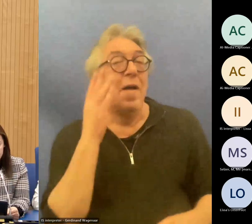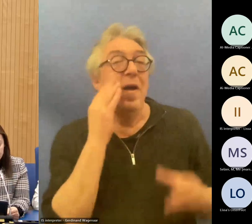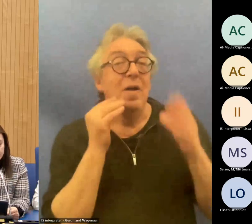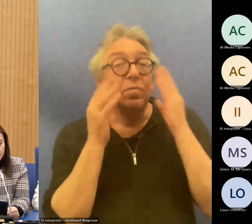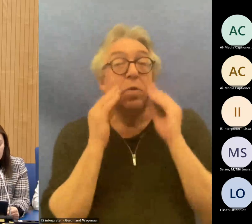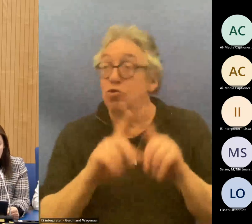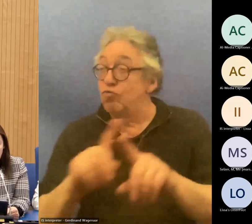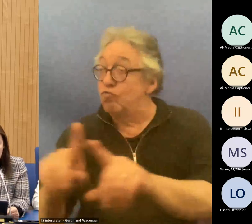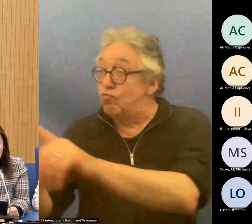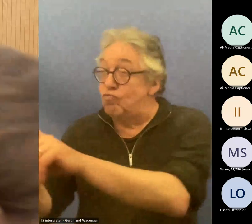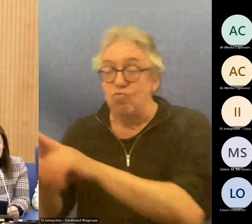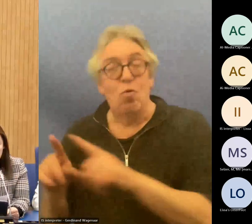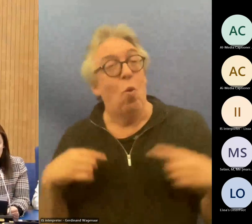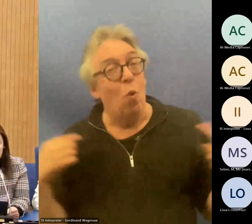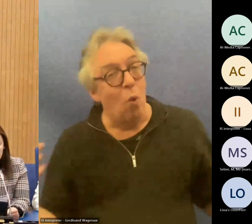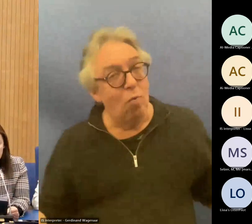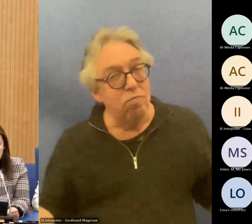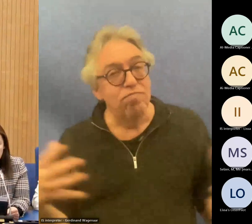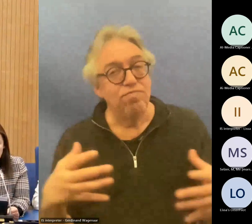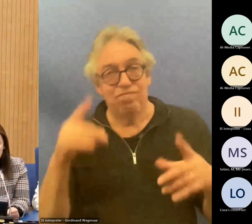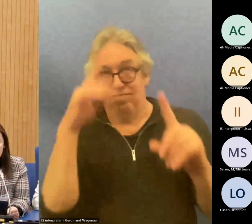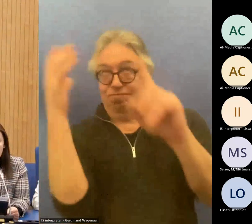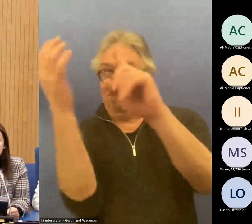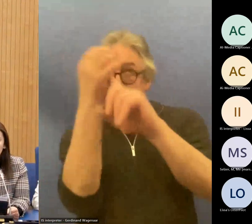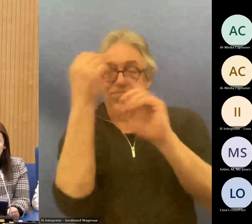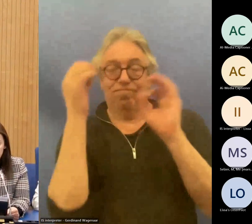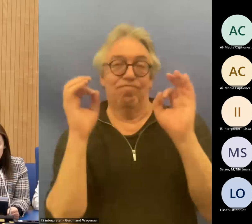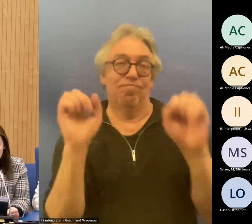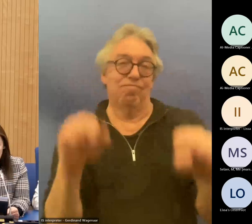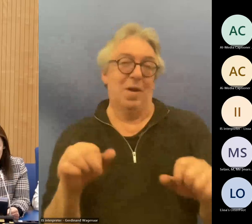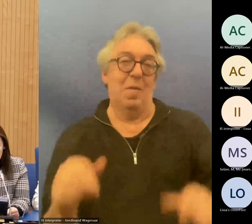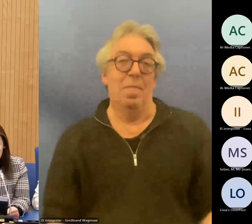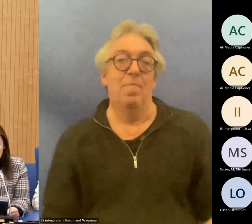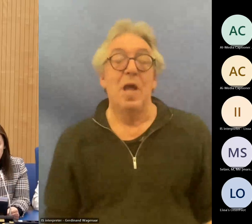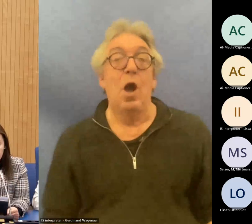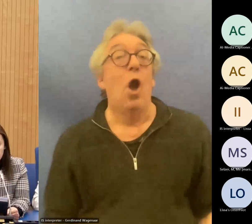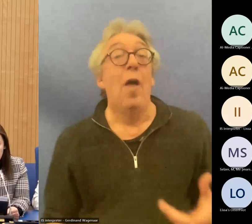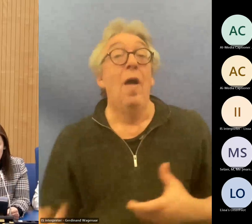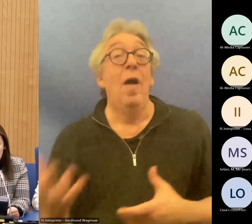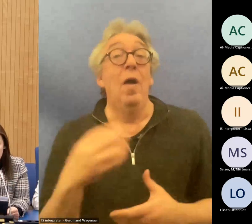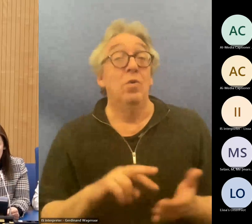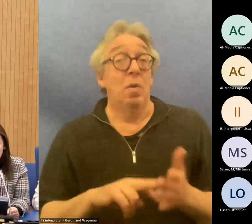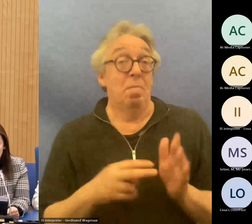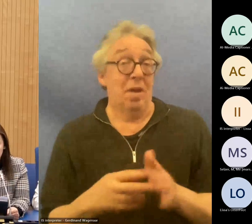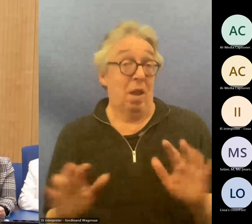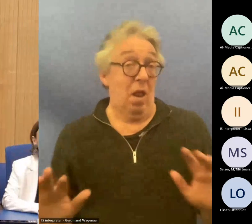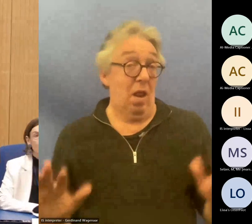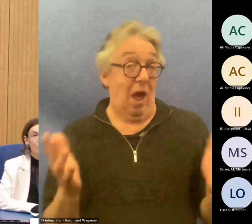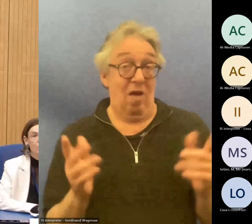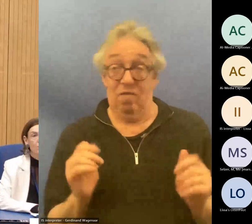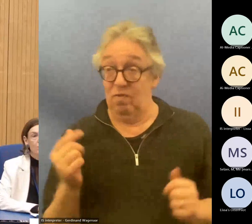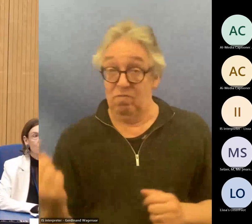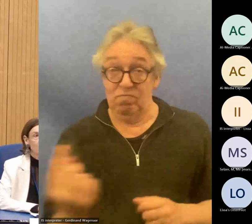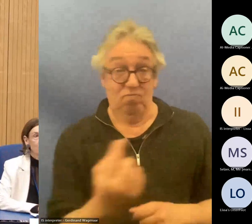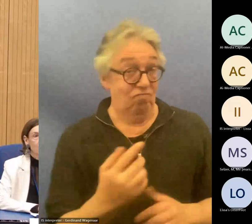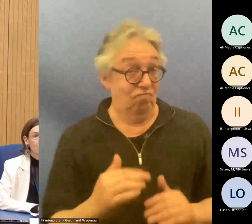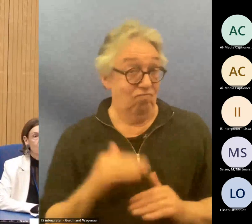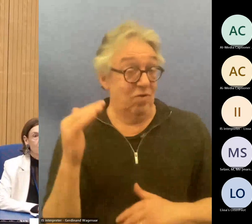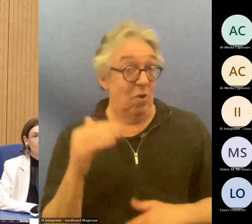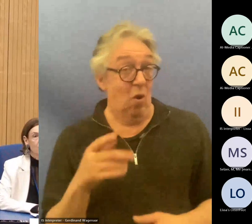vision. Inclusion enriches the lives of individuals, promoting a sense of belonging